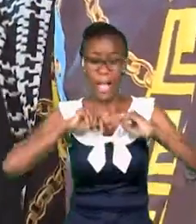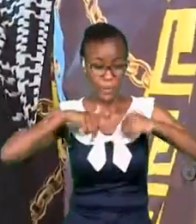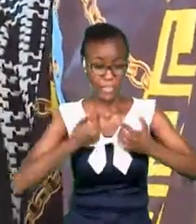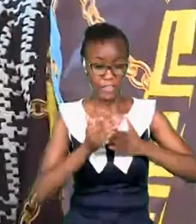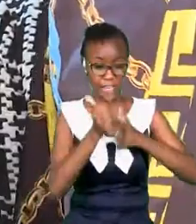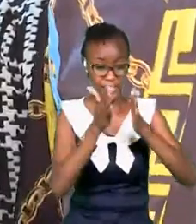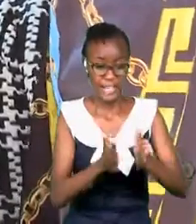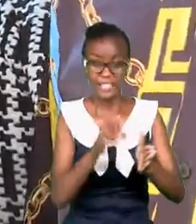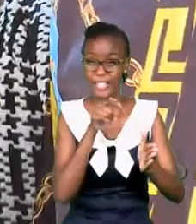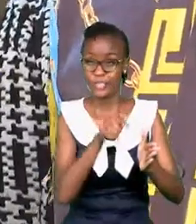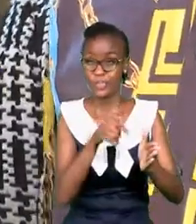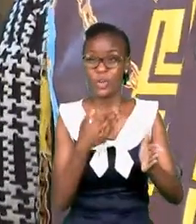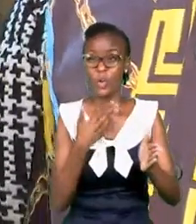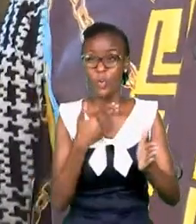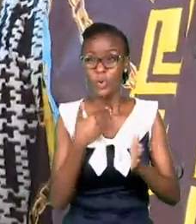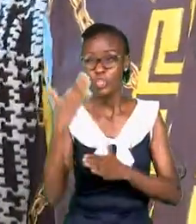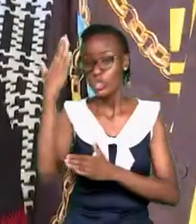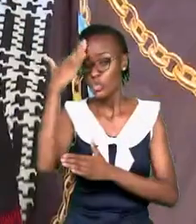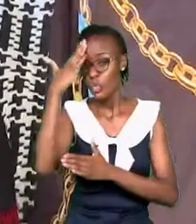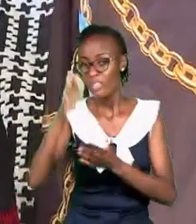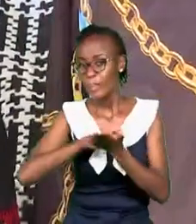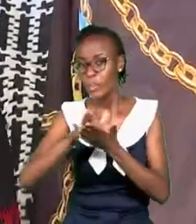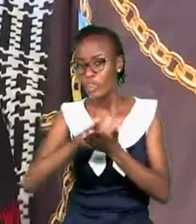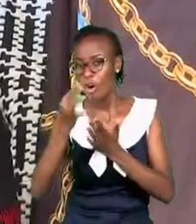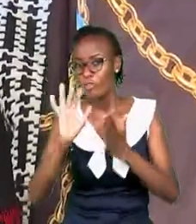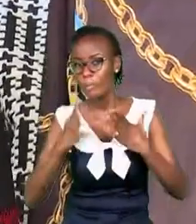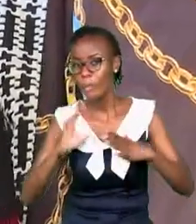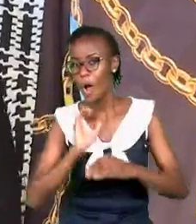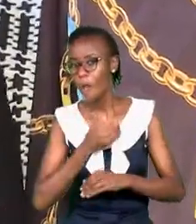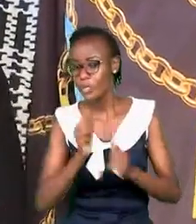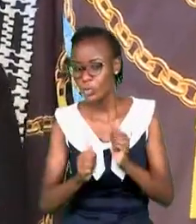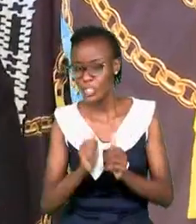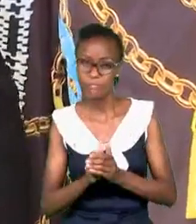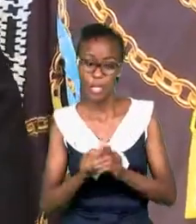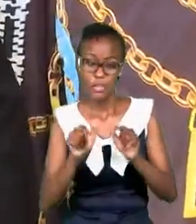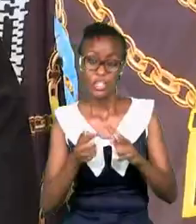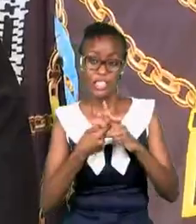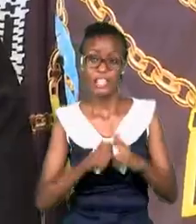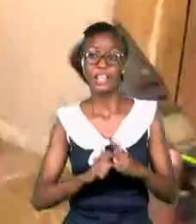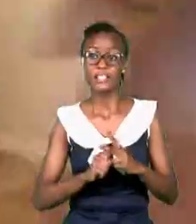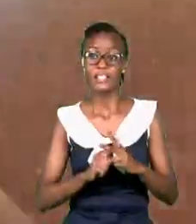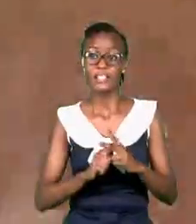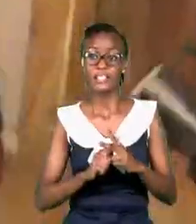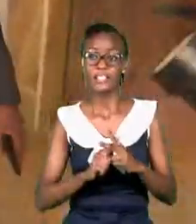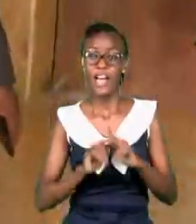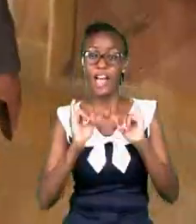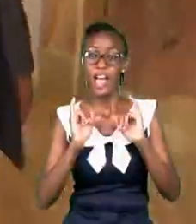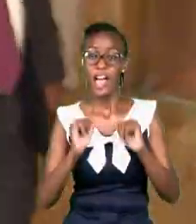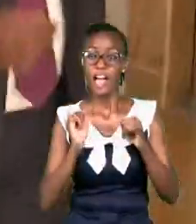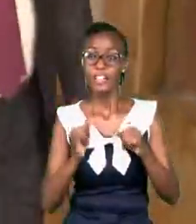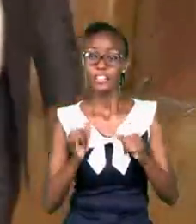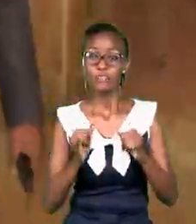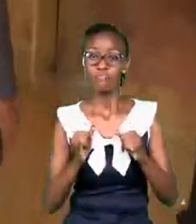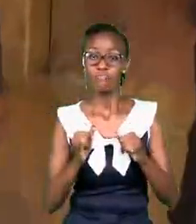know the interest of our people. And from today, we have started a new journey and we're going to work together. Led by